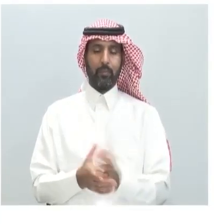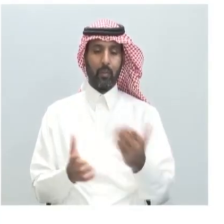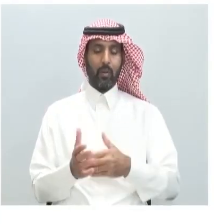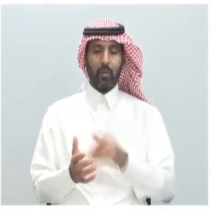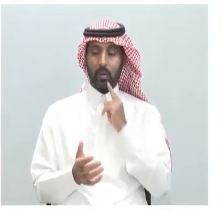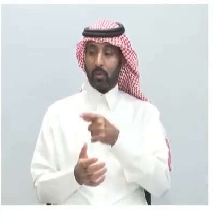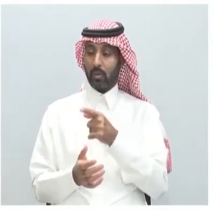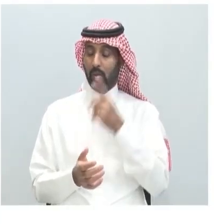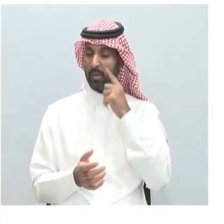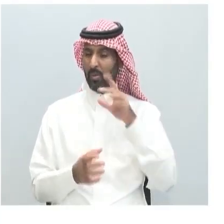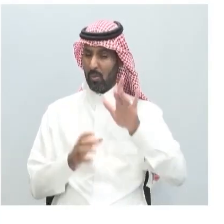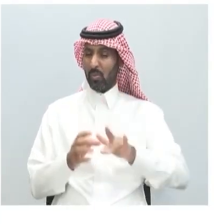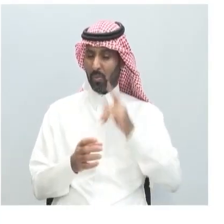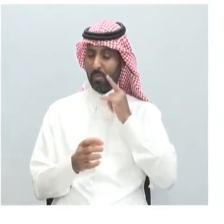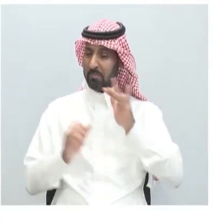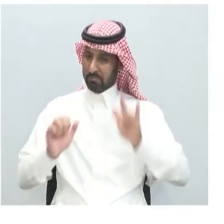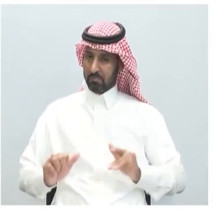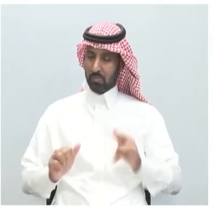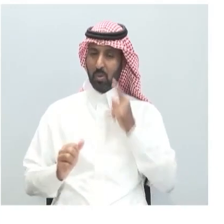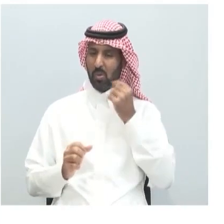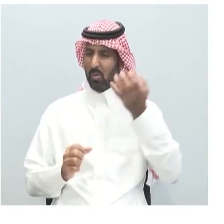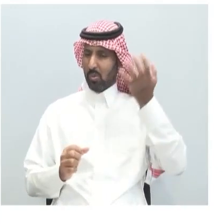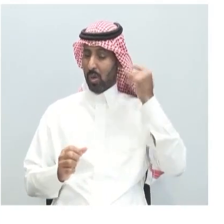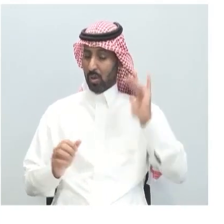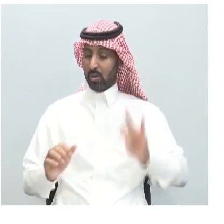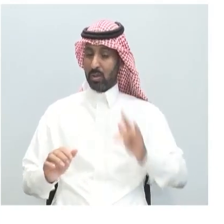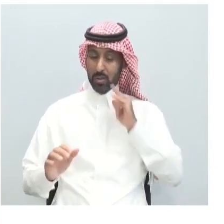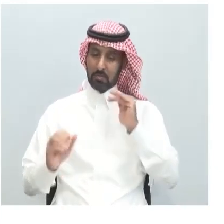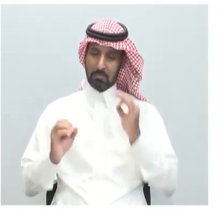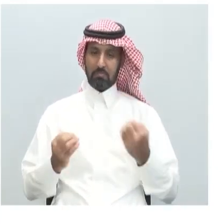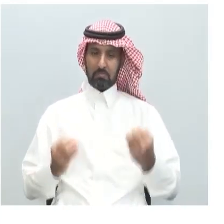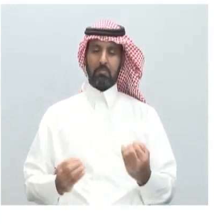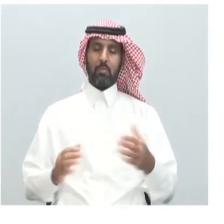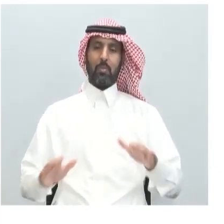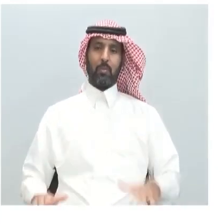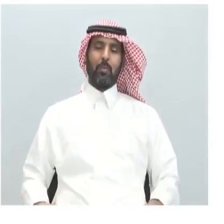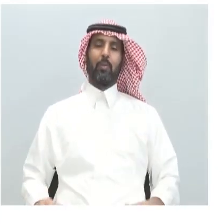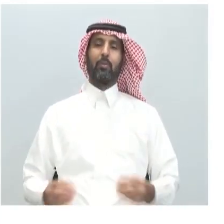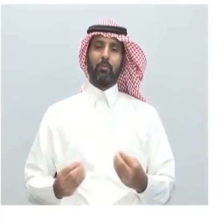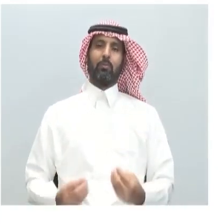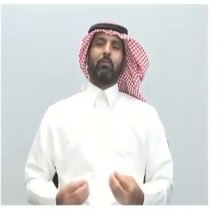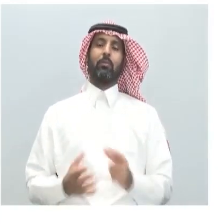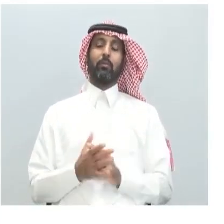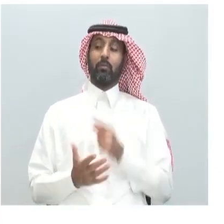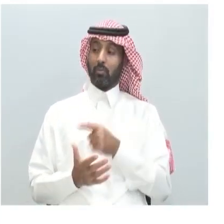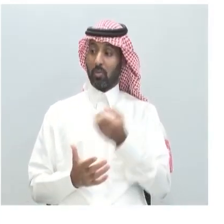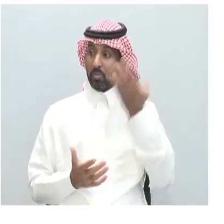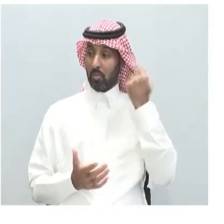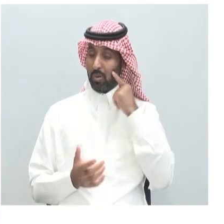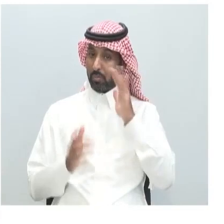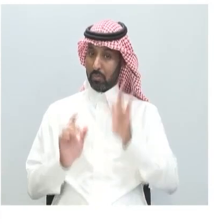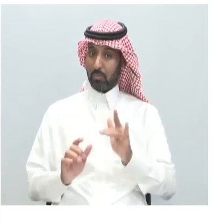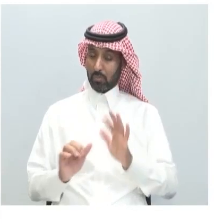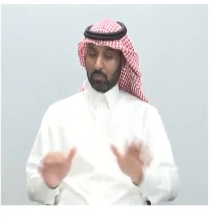that old chair comfortable? And the word enough. Again, is that old chair